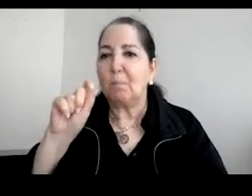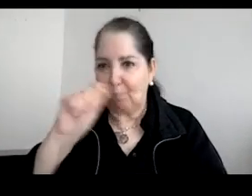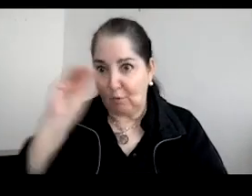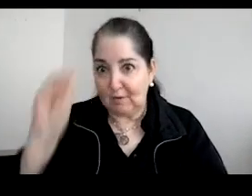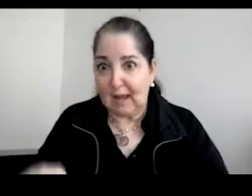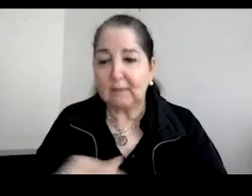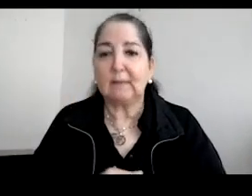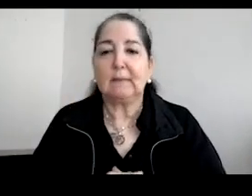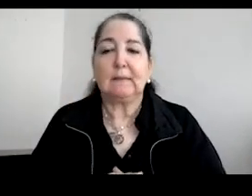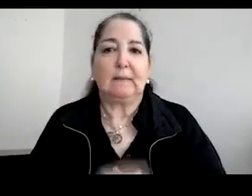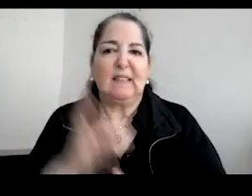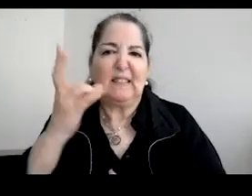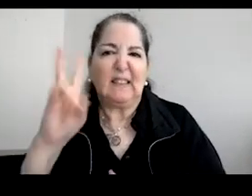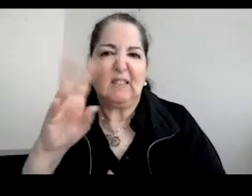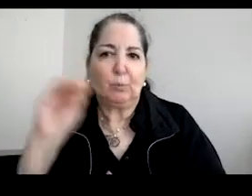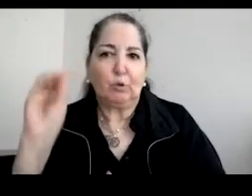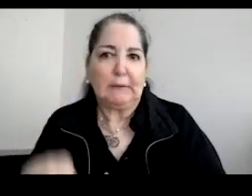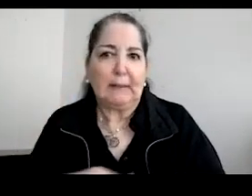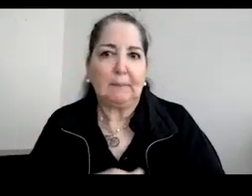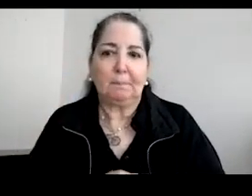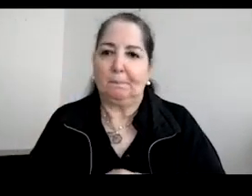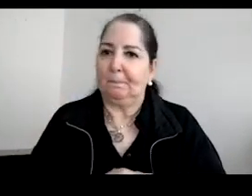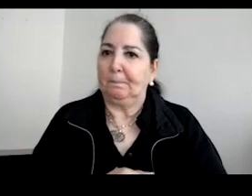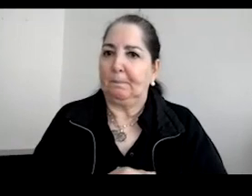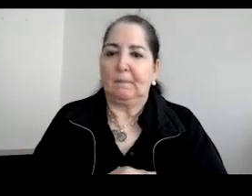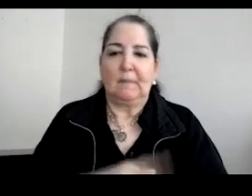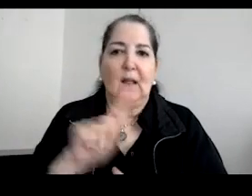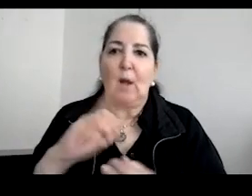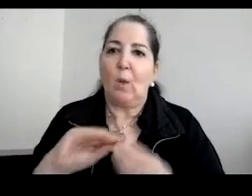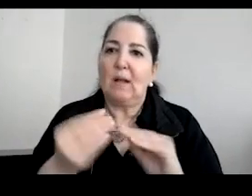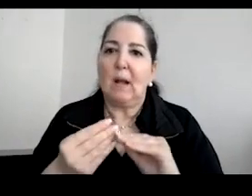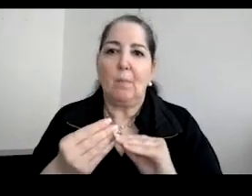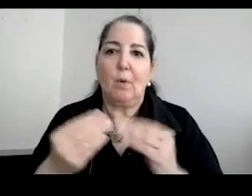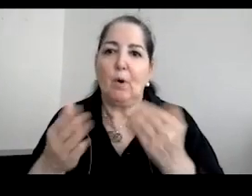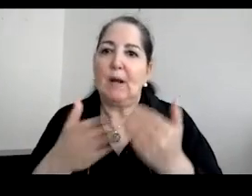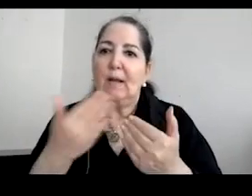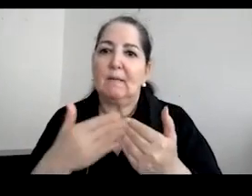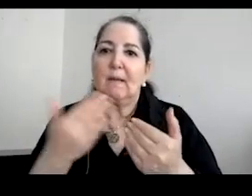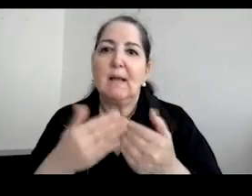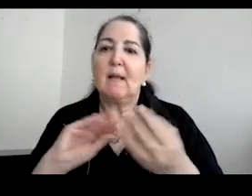that in magnitude is the number of people who are unemployed during the Great Depression.